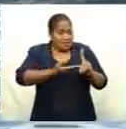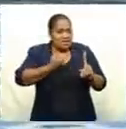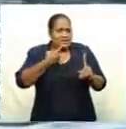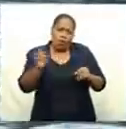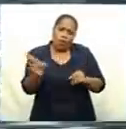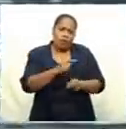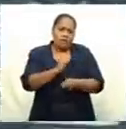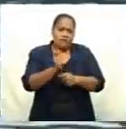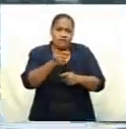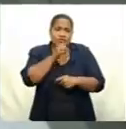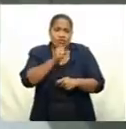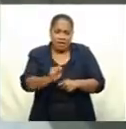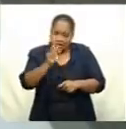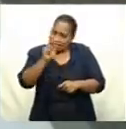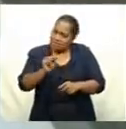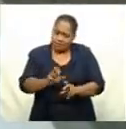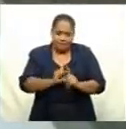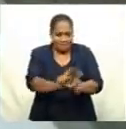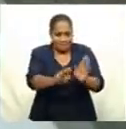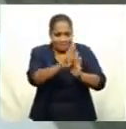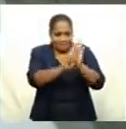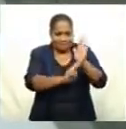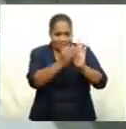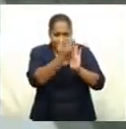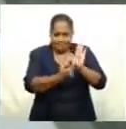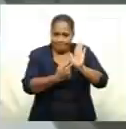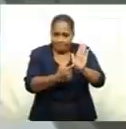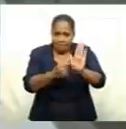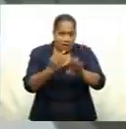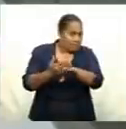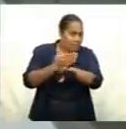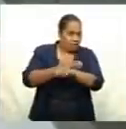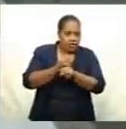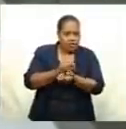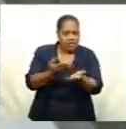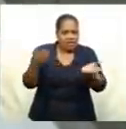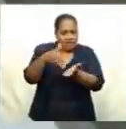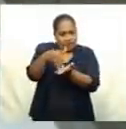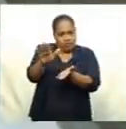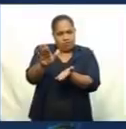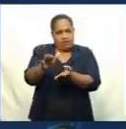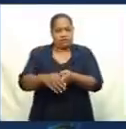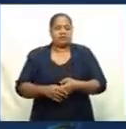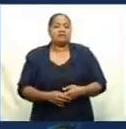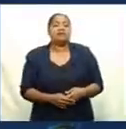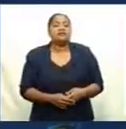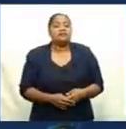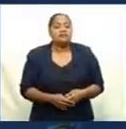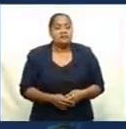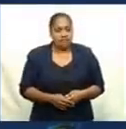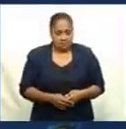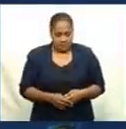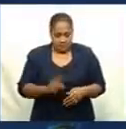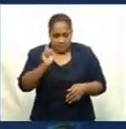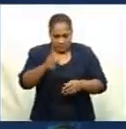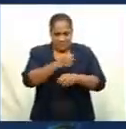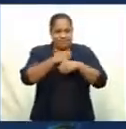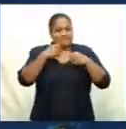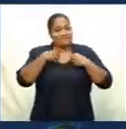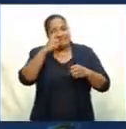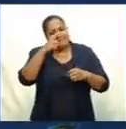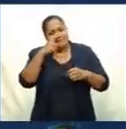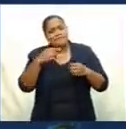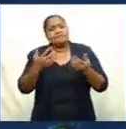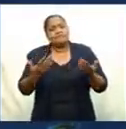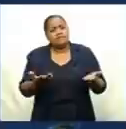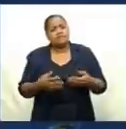needed to meet strict requirements before the passes were issued. There are our people